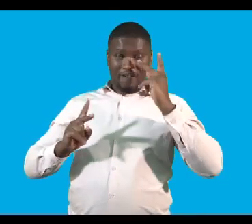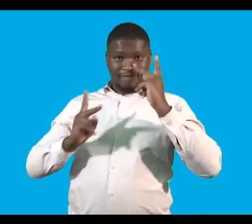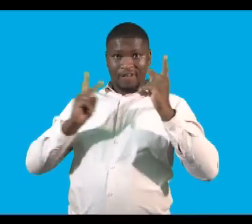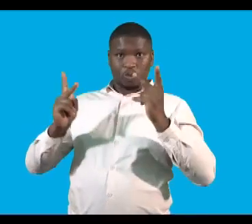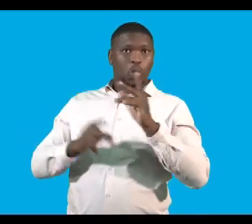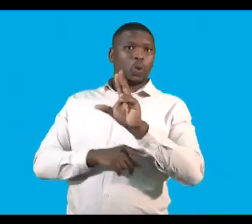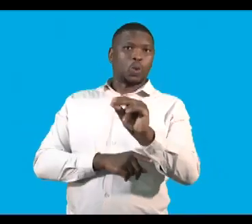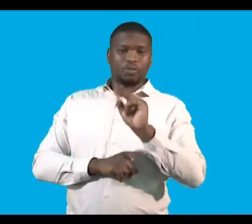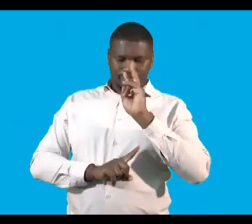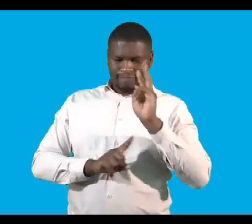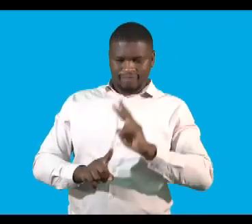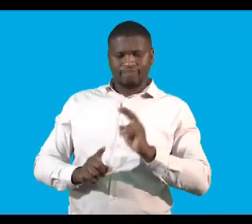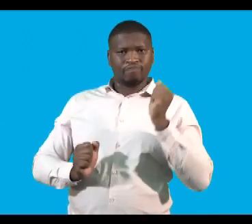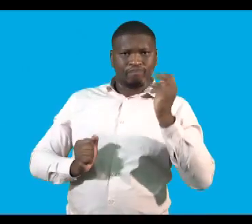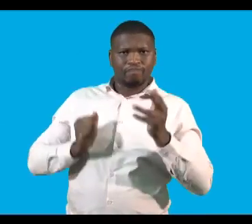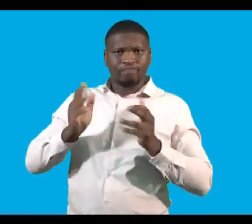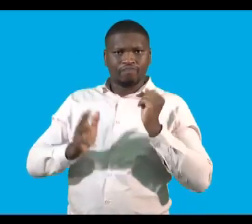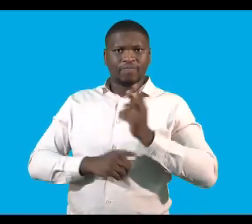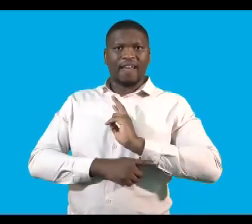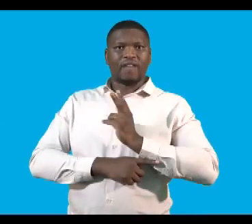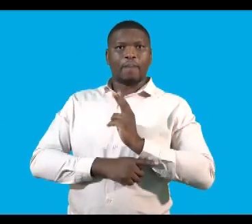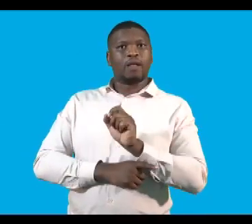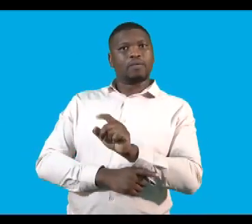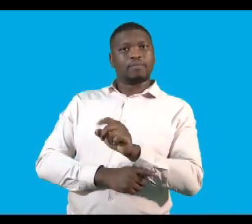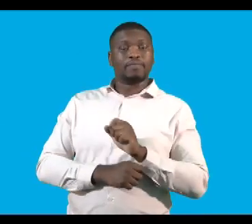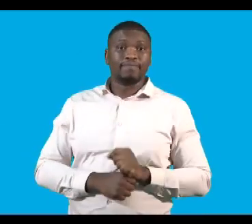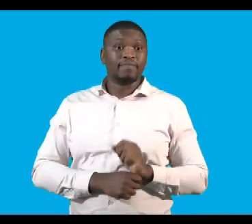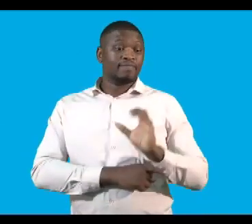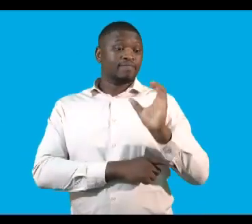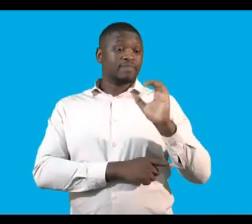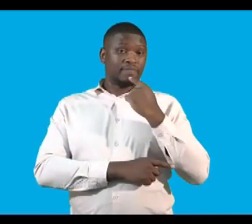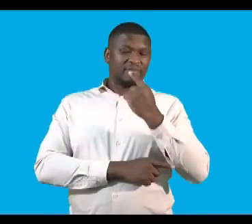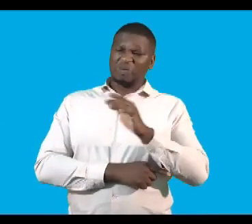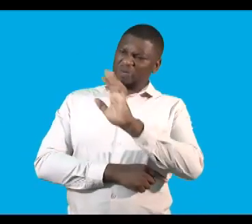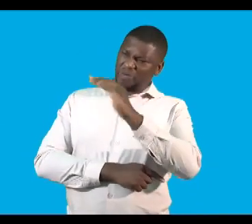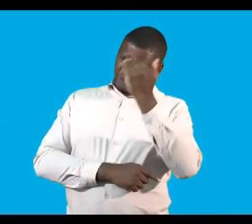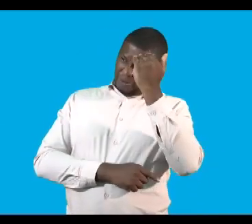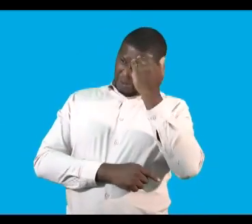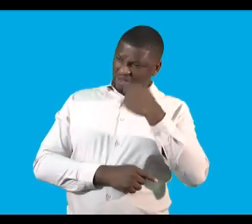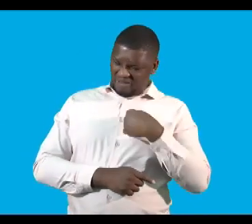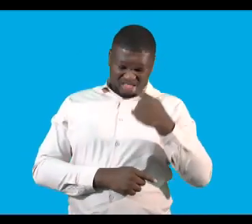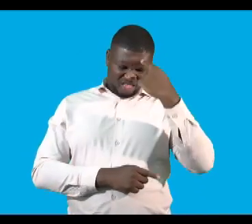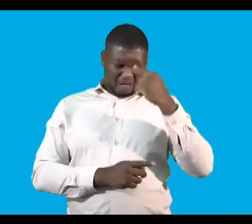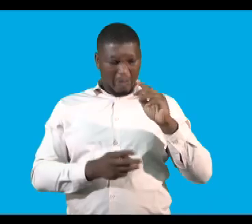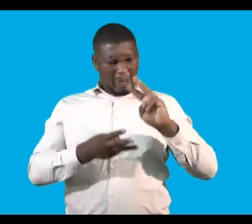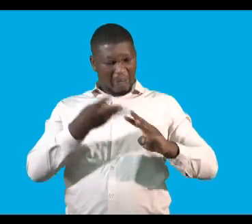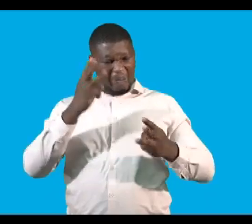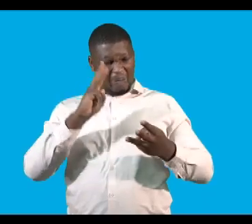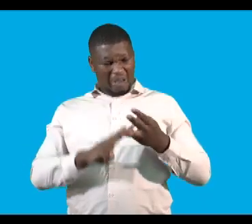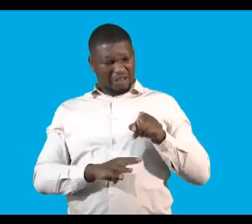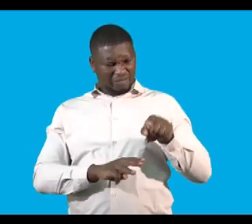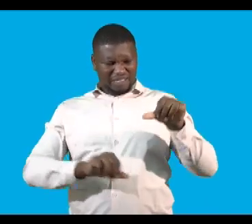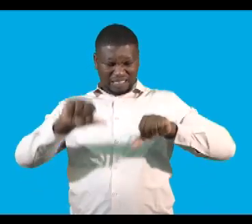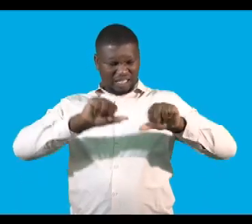cues. In frame 1, Calvin says, you know, I don't think math is a science, I think it's a religion. And then in